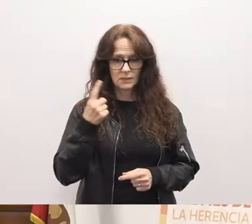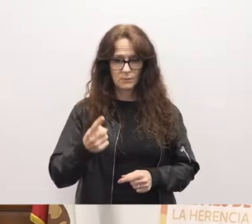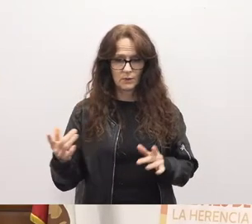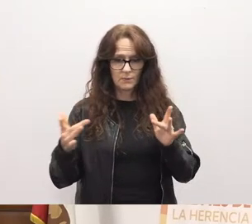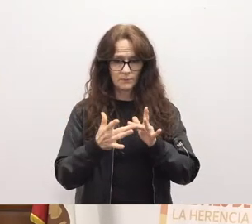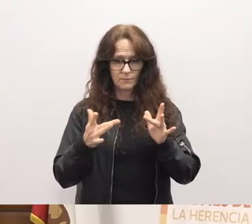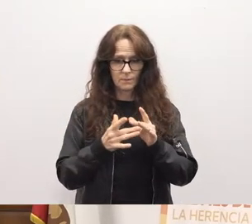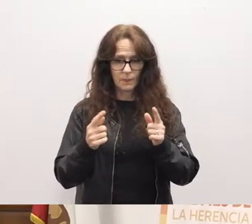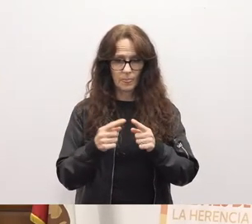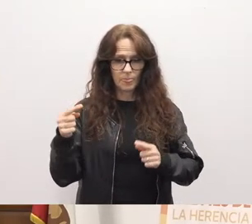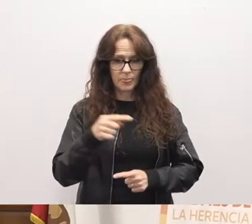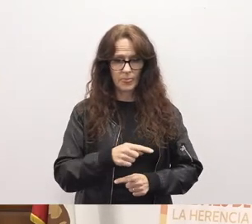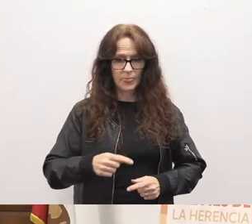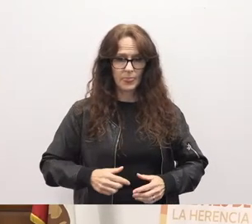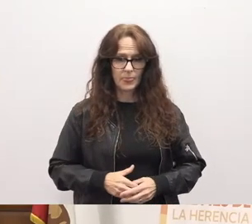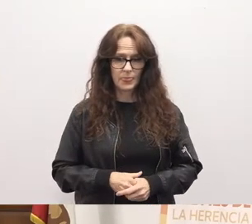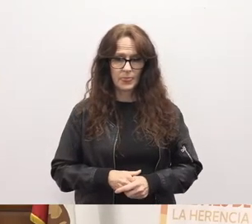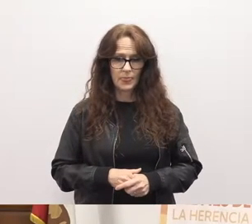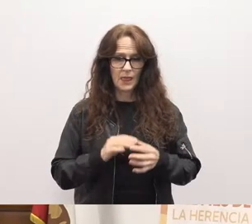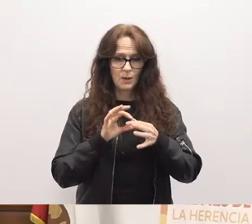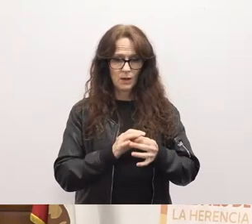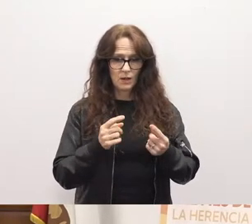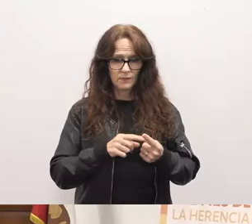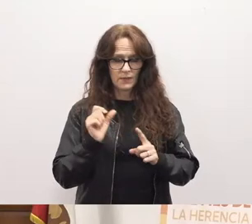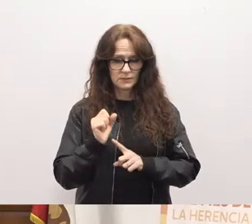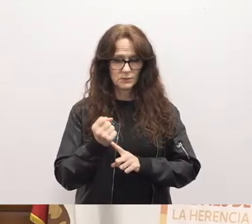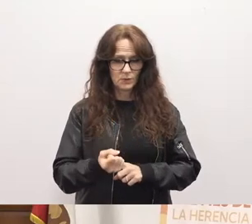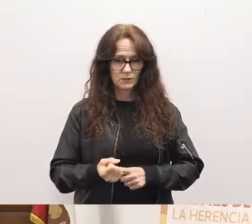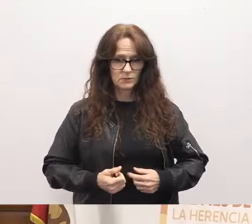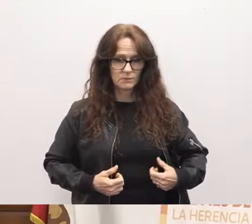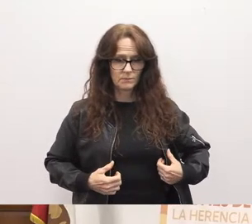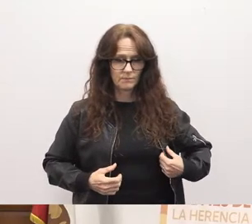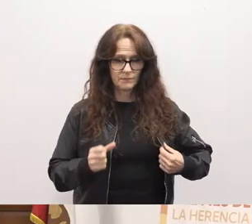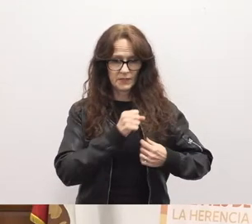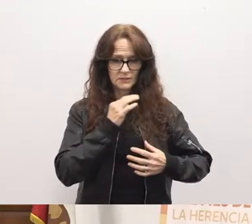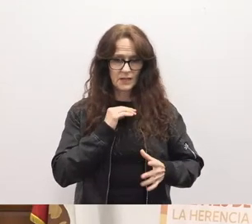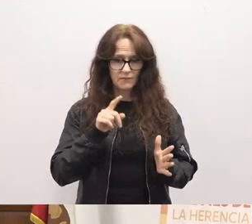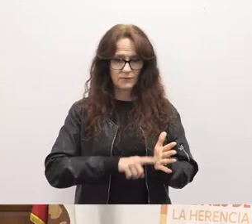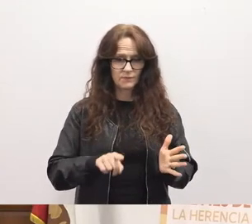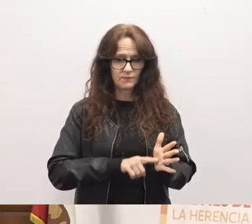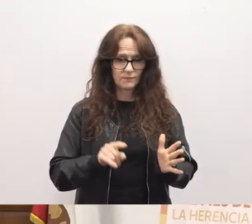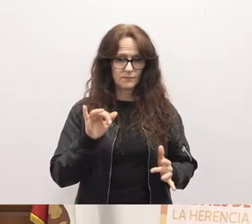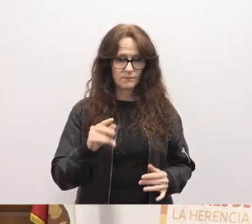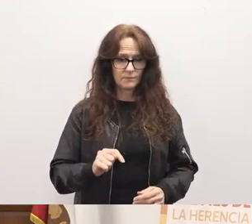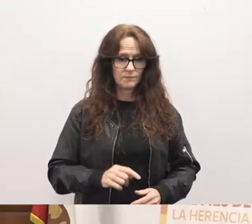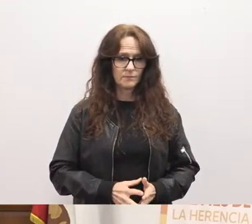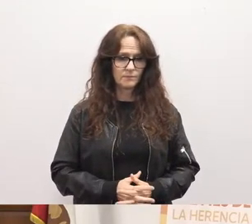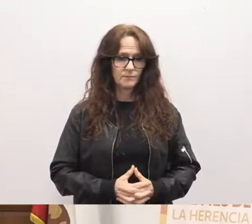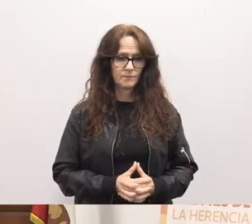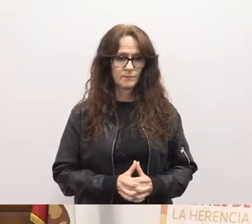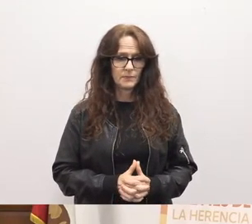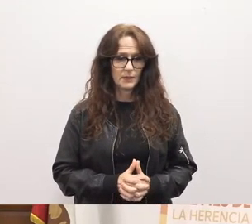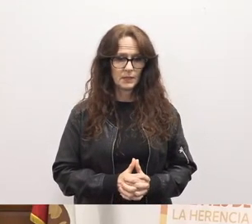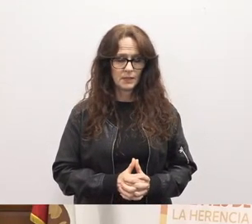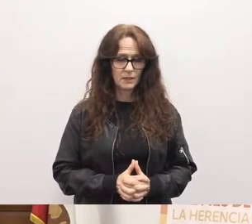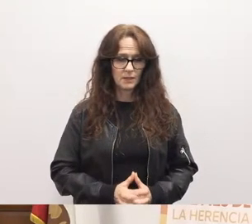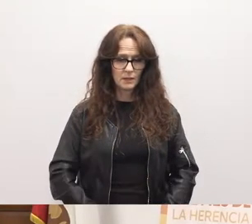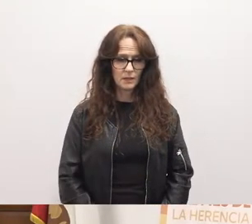get back to you about that so staff can look into it? Thank you.